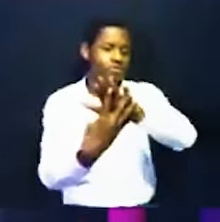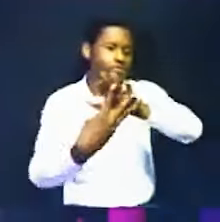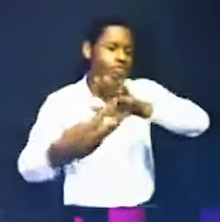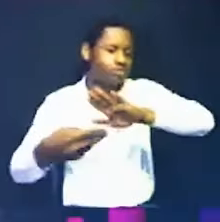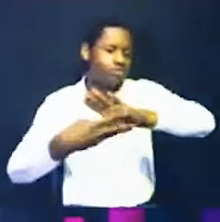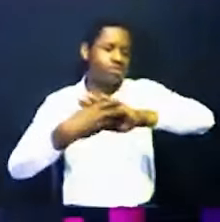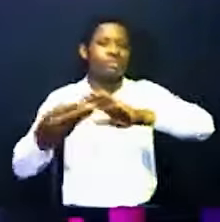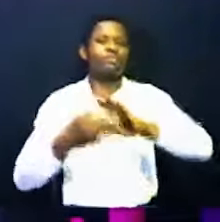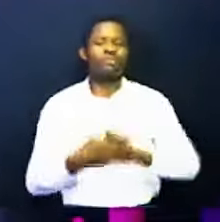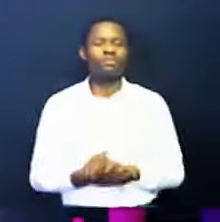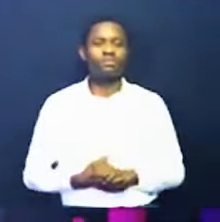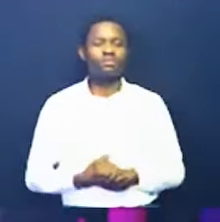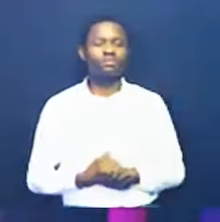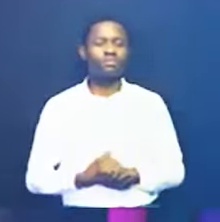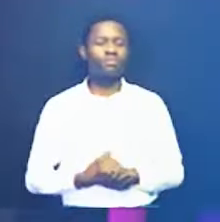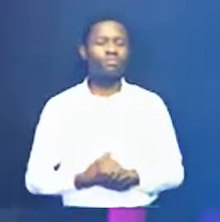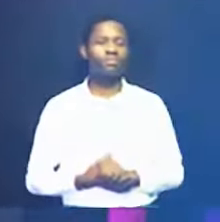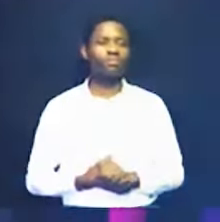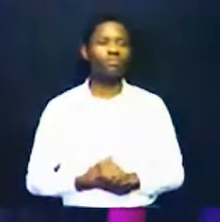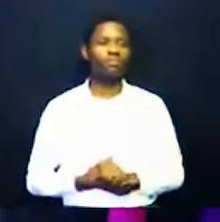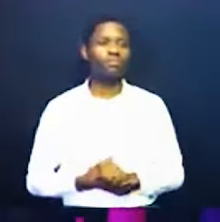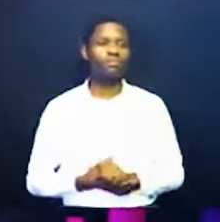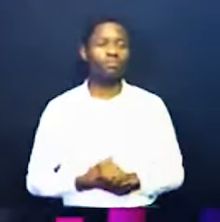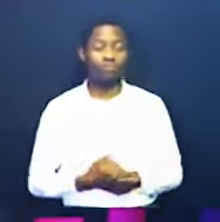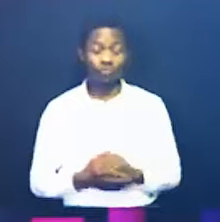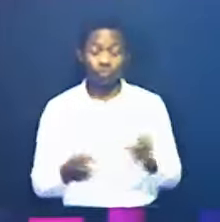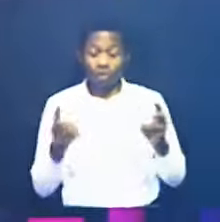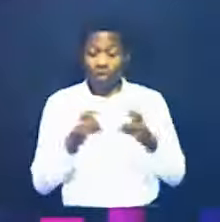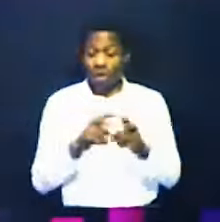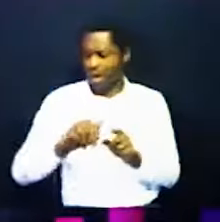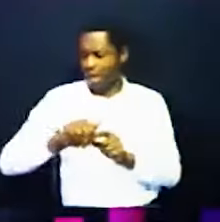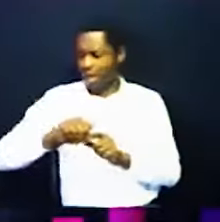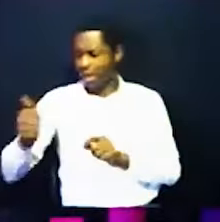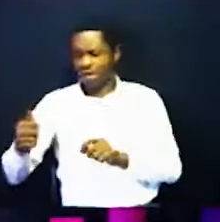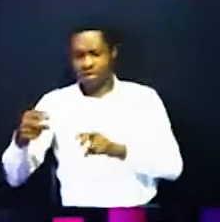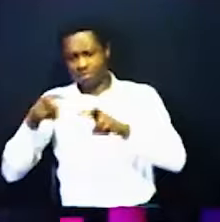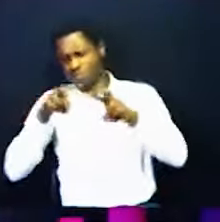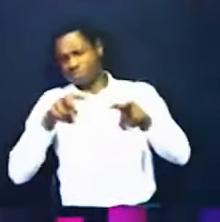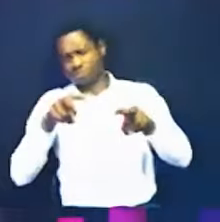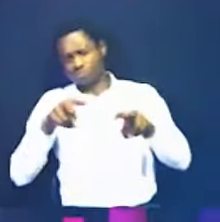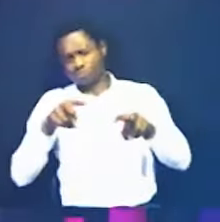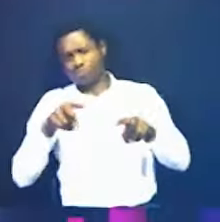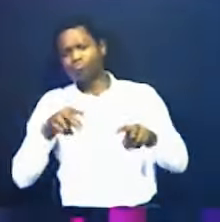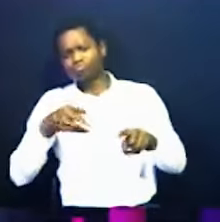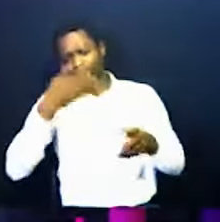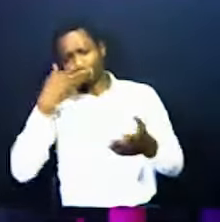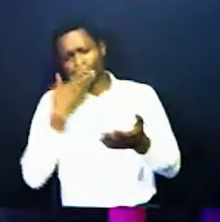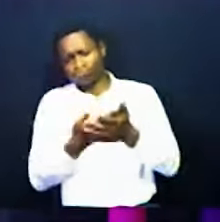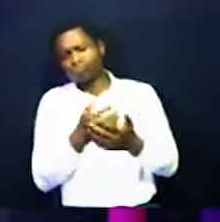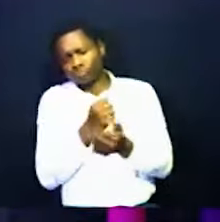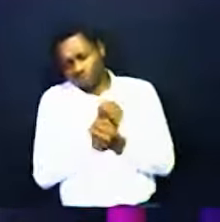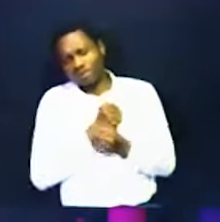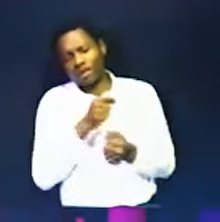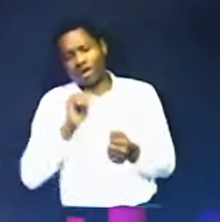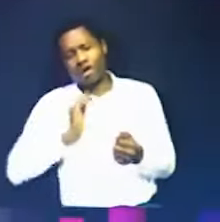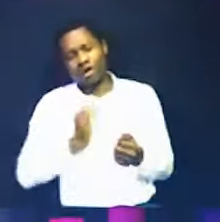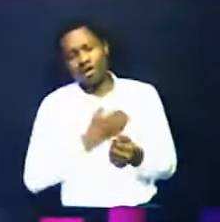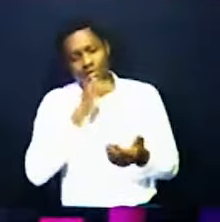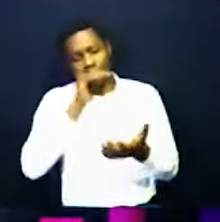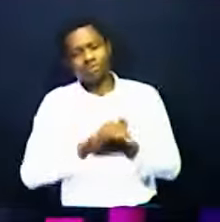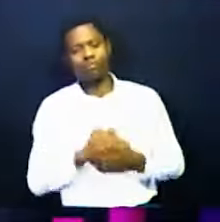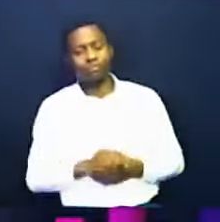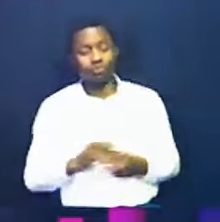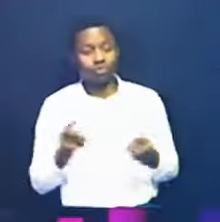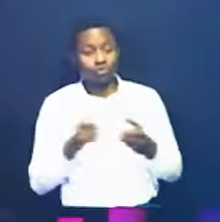So that people will love what they see. That our marriages will